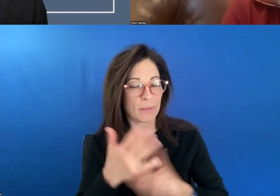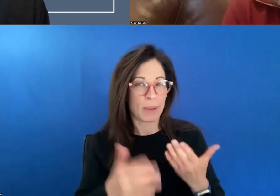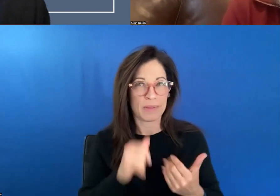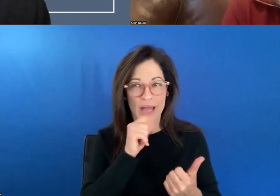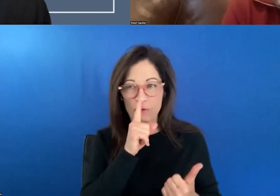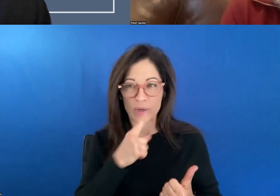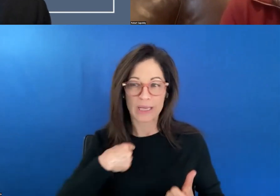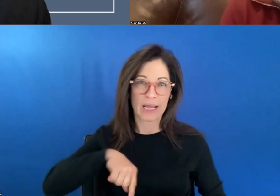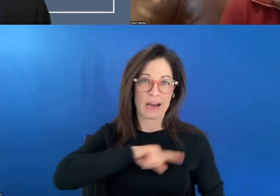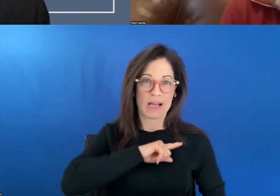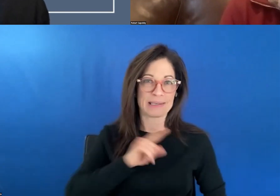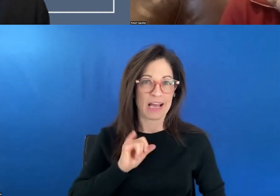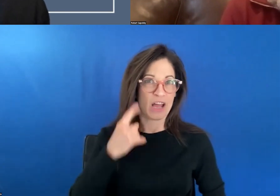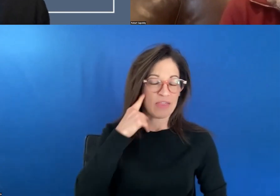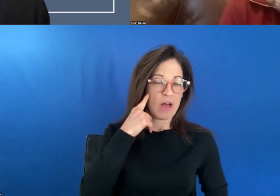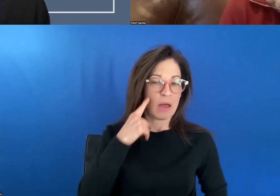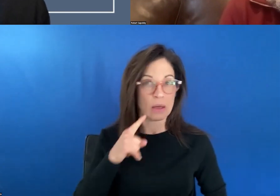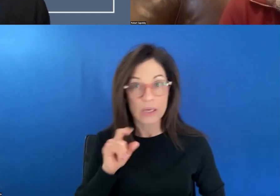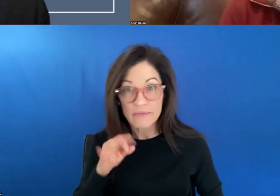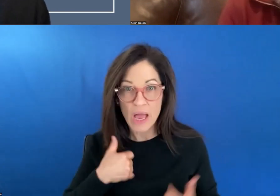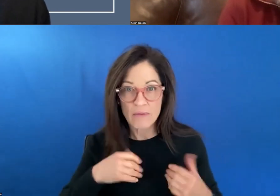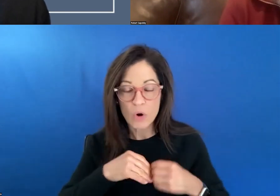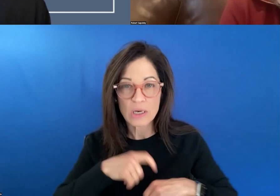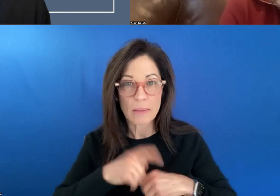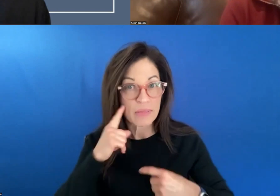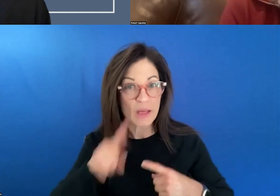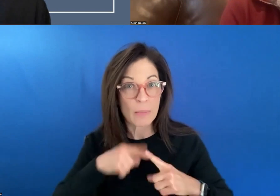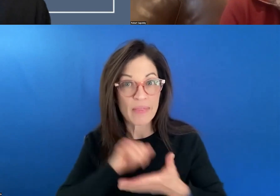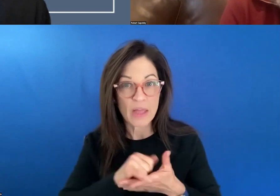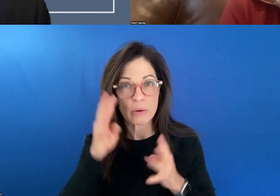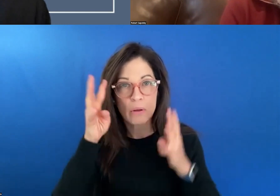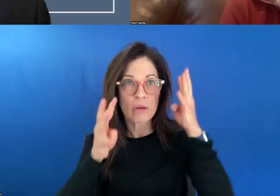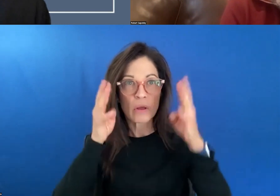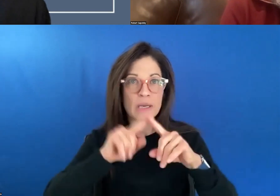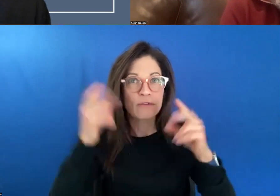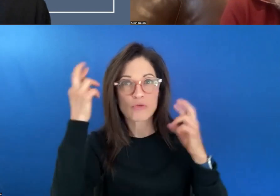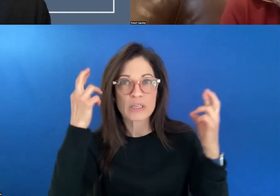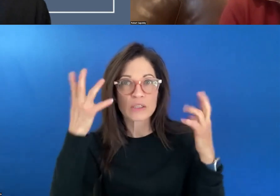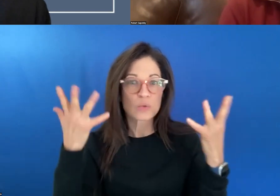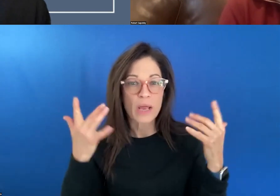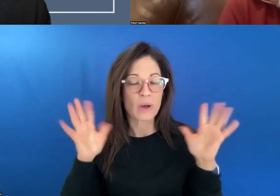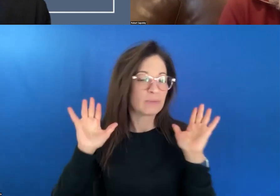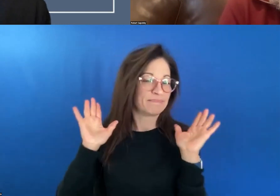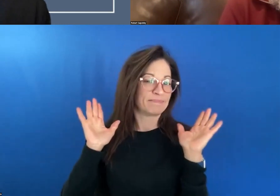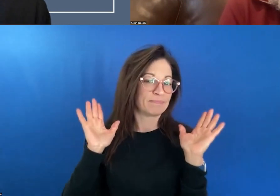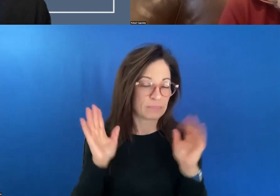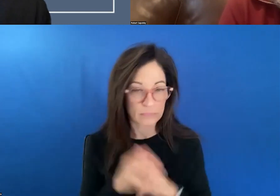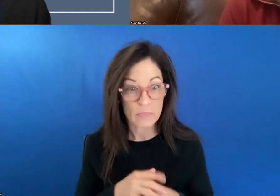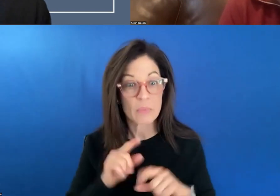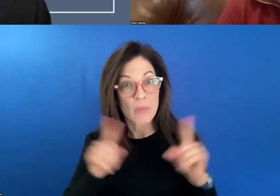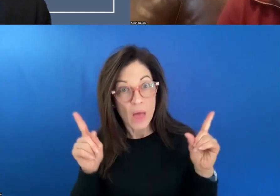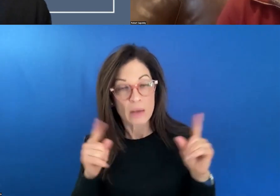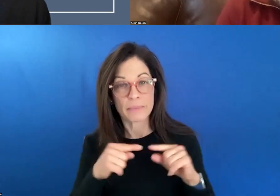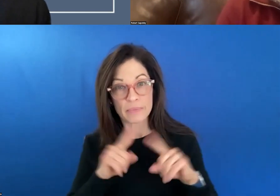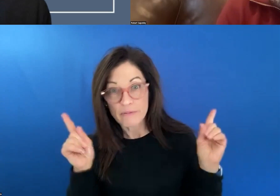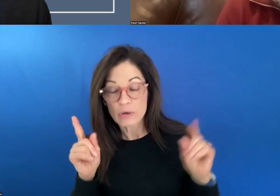as I thought they were. When you have more time to think about it, you come up with reasons why to turn the page. In contrast, if